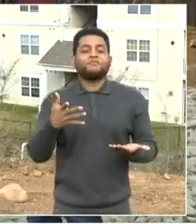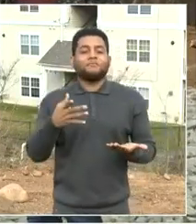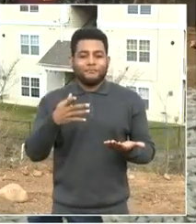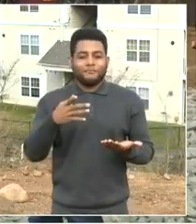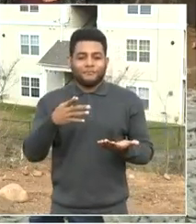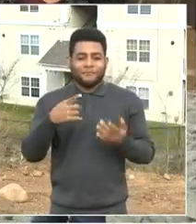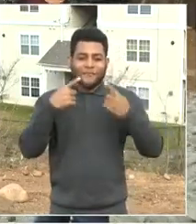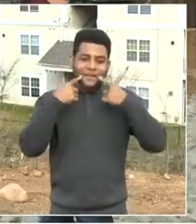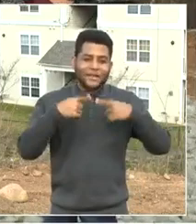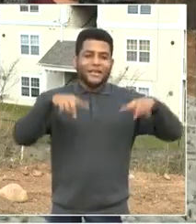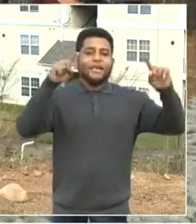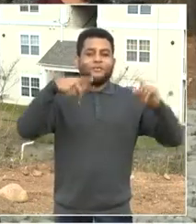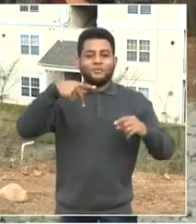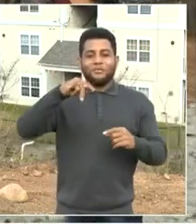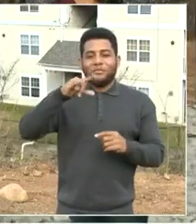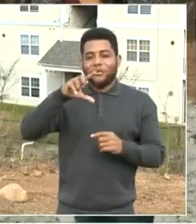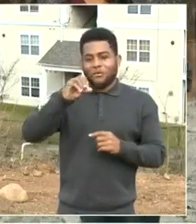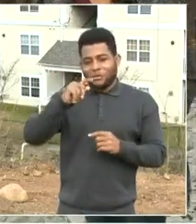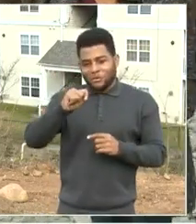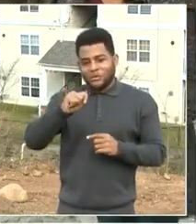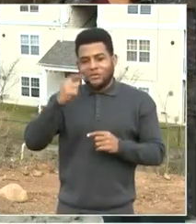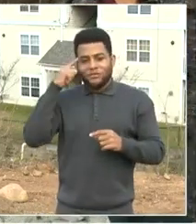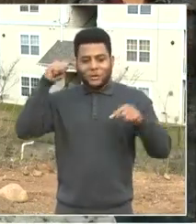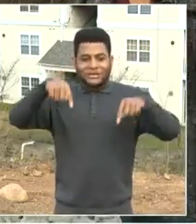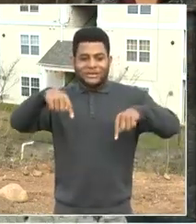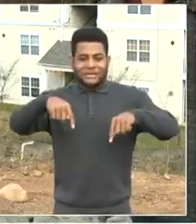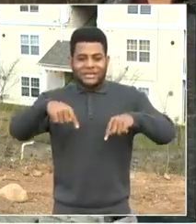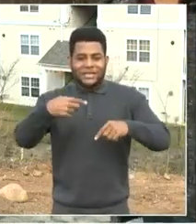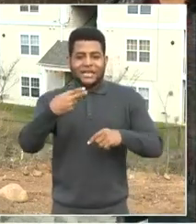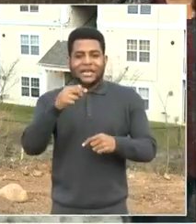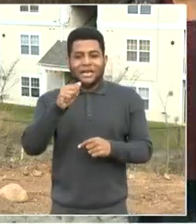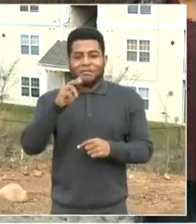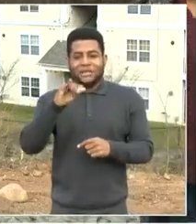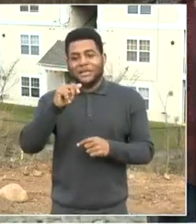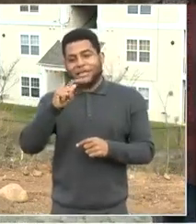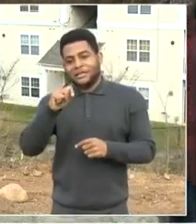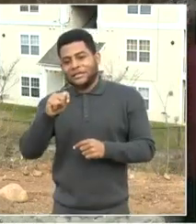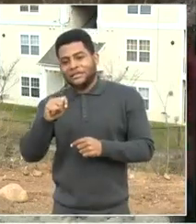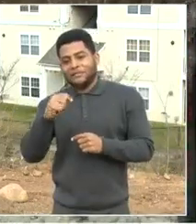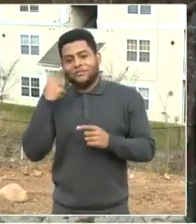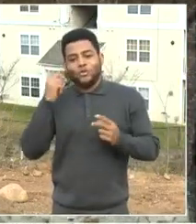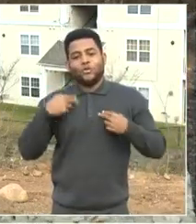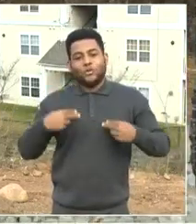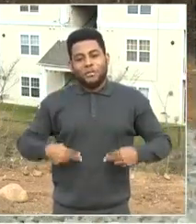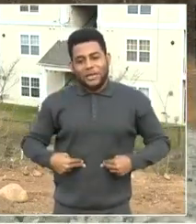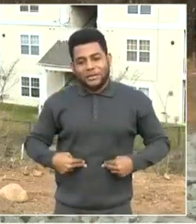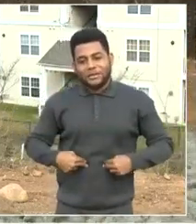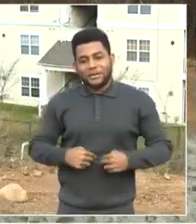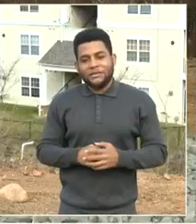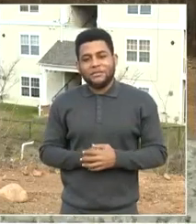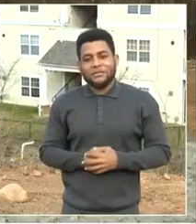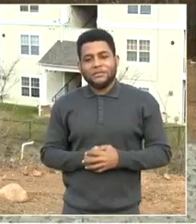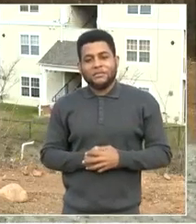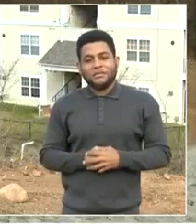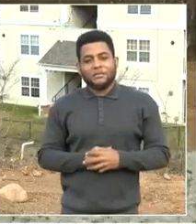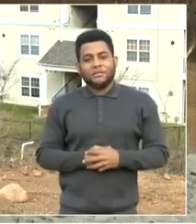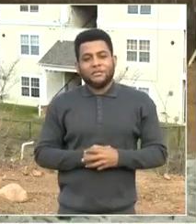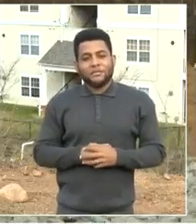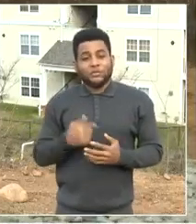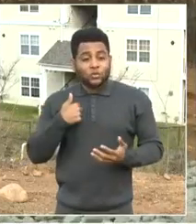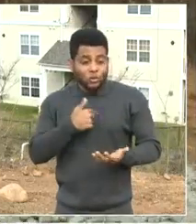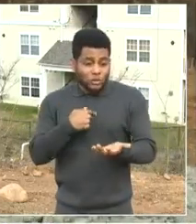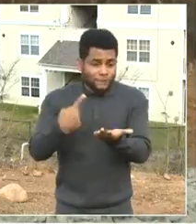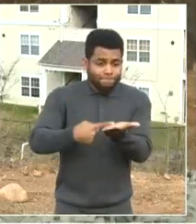DC Habitat for Humanity. When we first started talking with Habitat about this project, it was apparent that our organizations